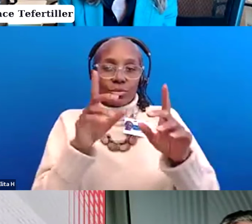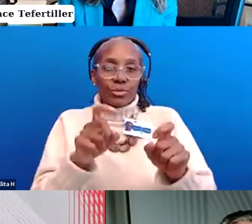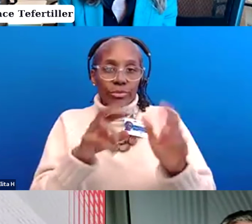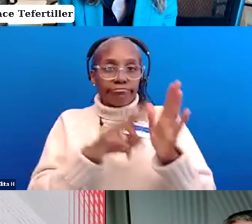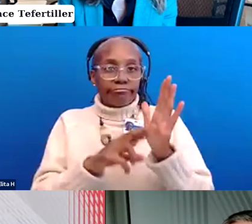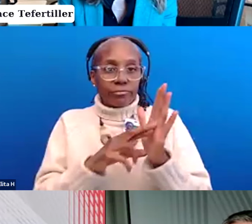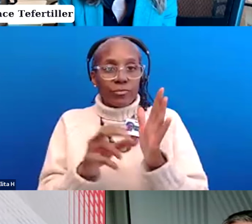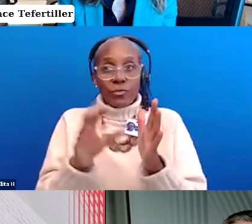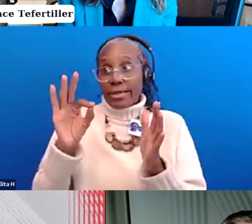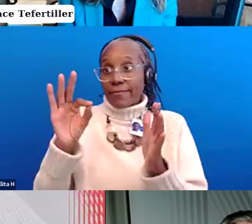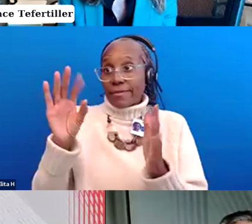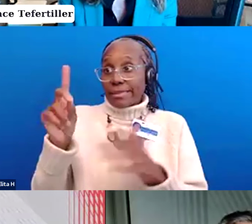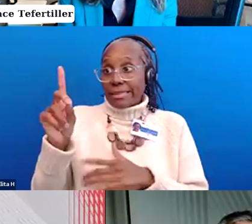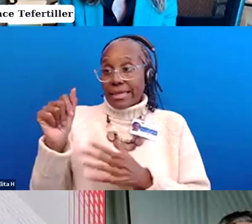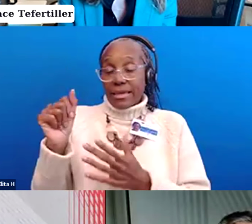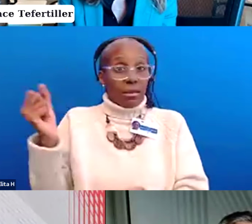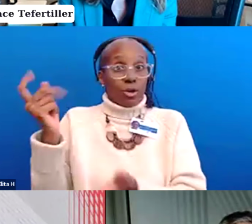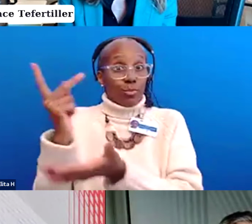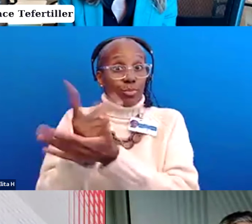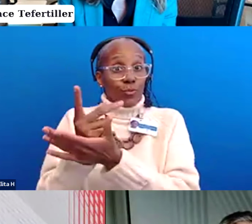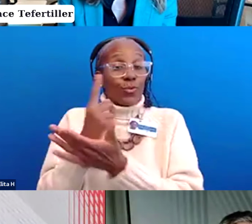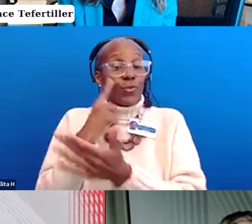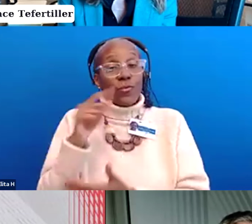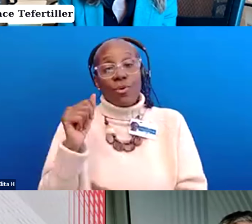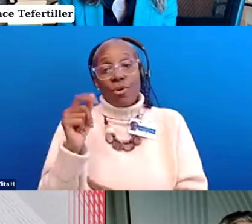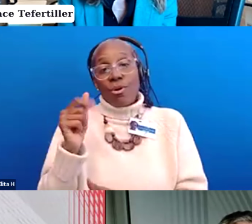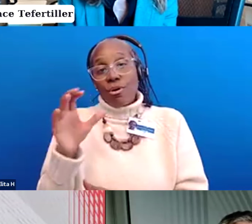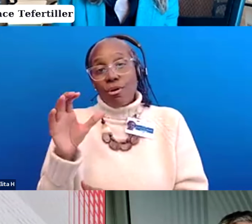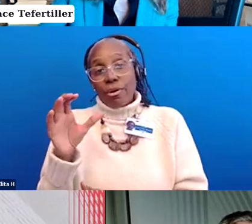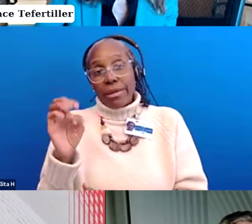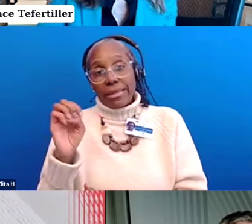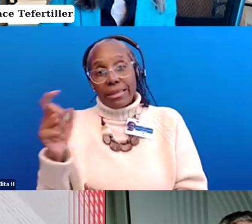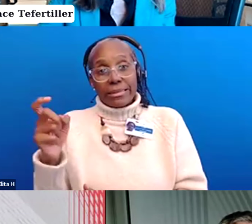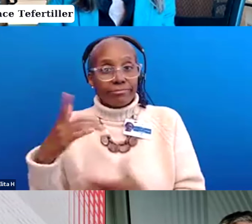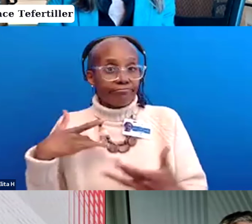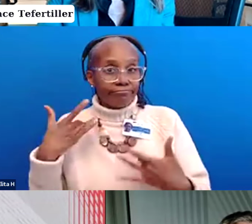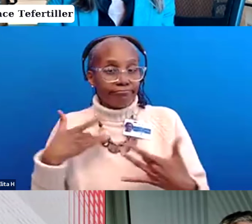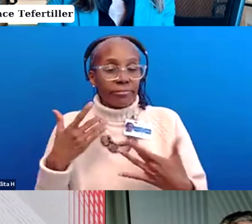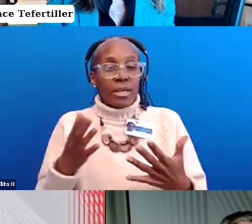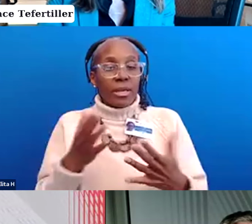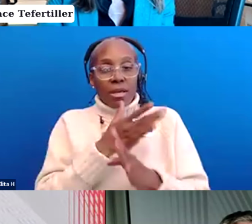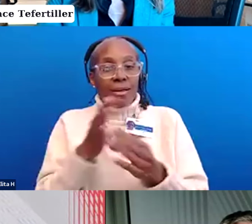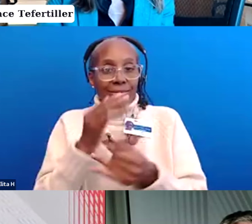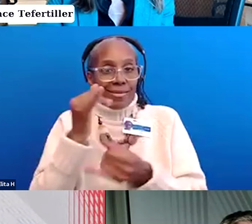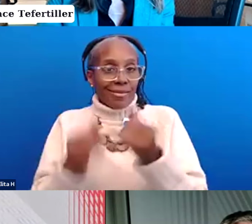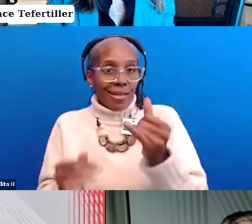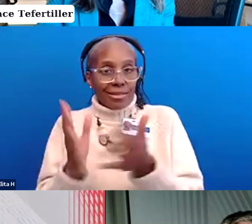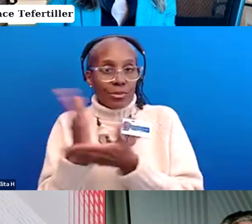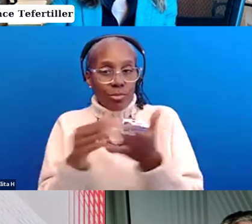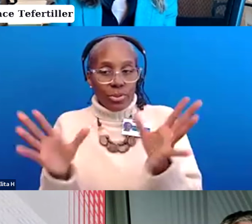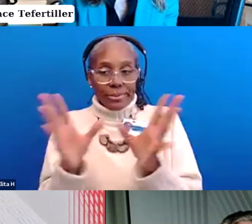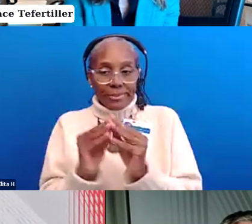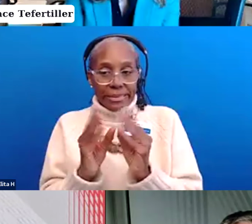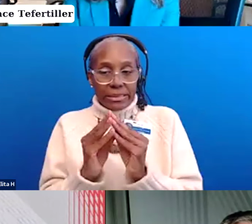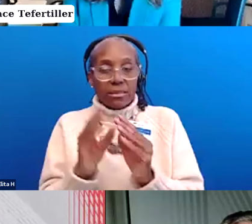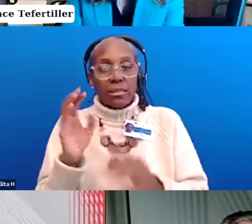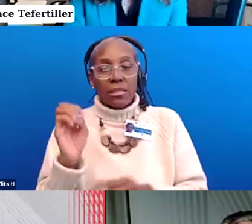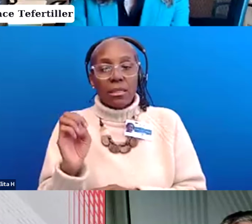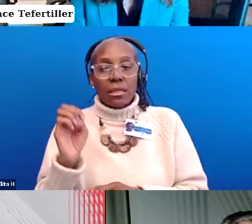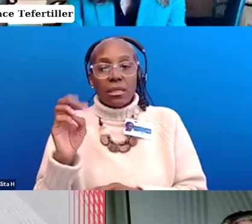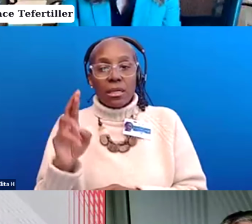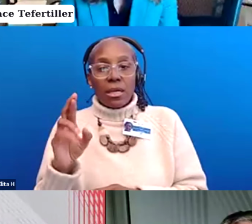FDA approval for ARC-EX. It's very exciting, so thank you. So we're going to move to our last session. This is going to be with Erika